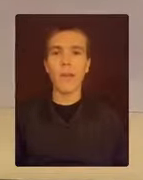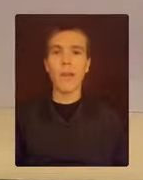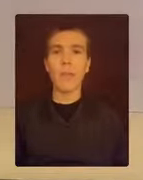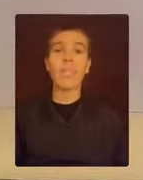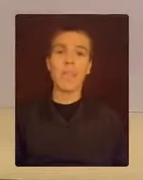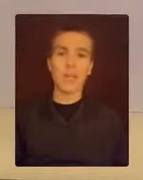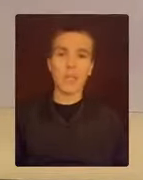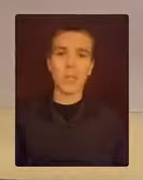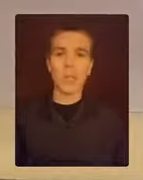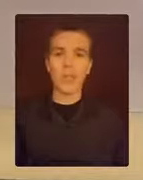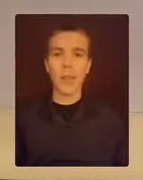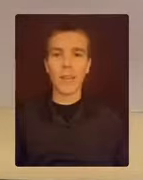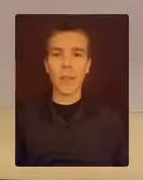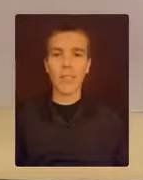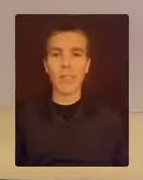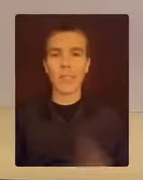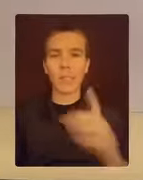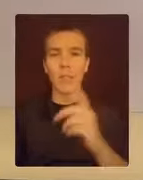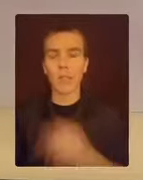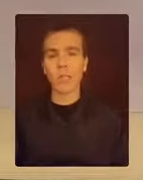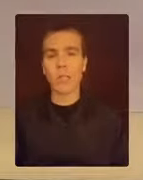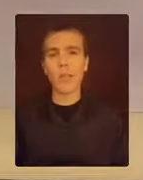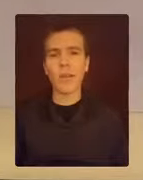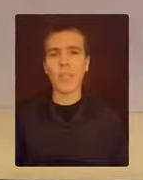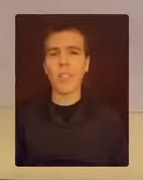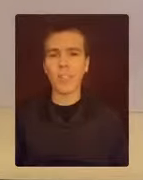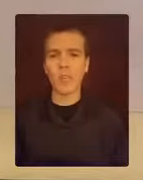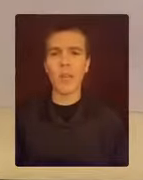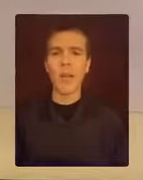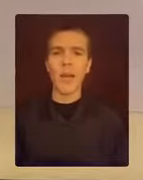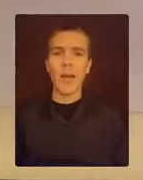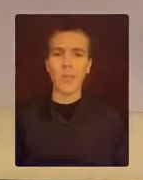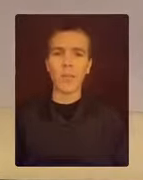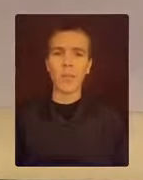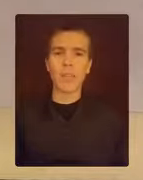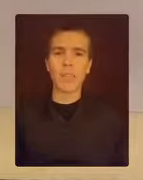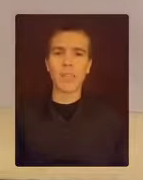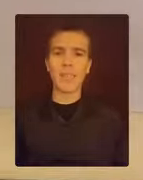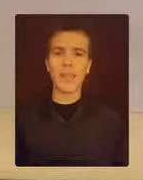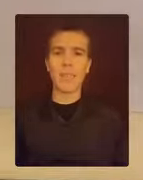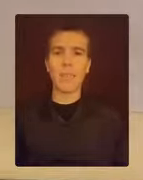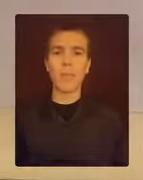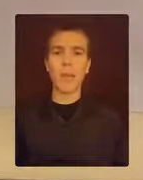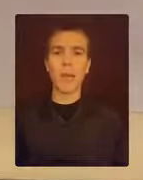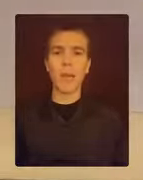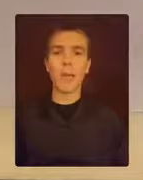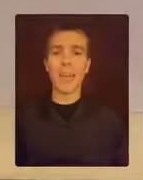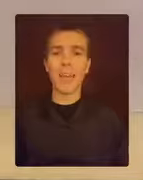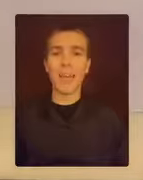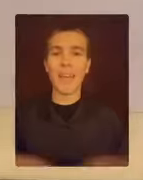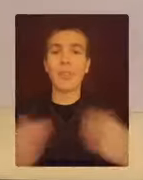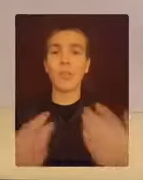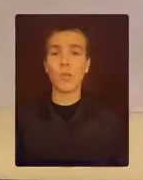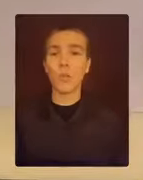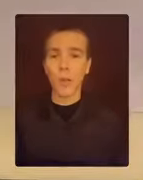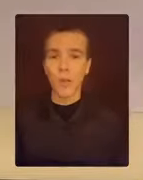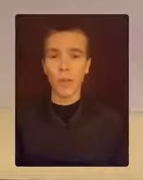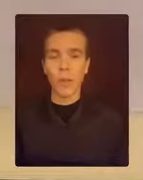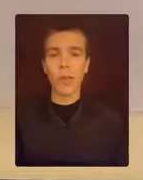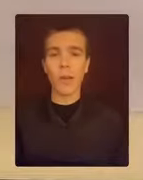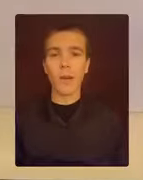with meditation on the daily basis. That's another thing too. Meditation helps assist in getting